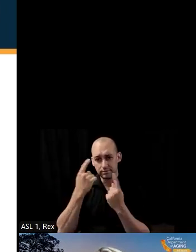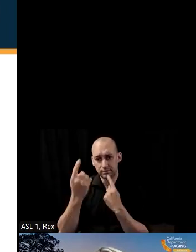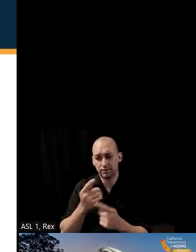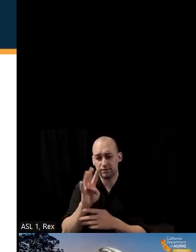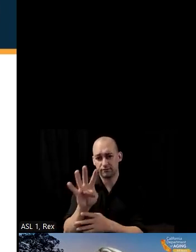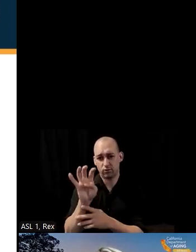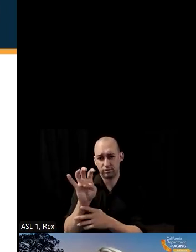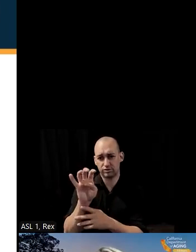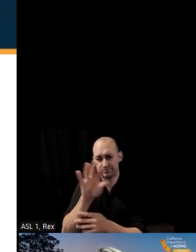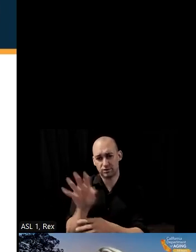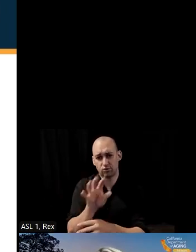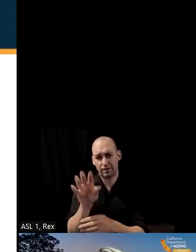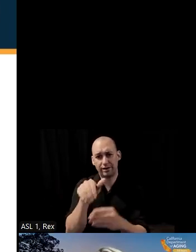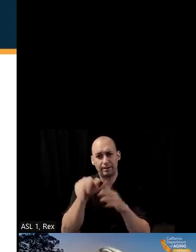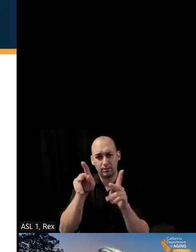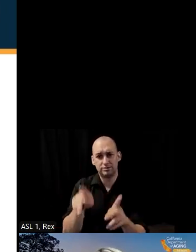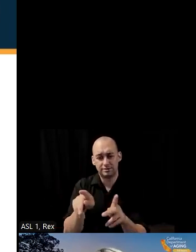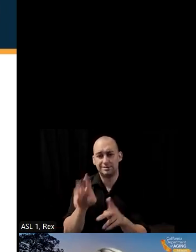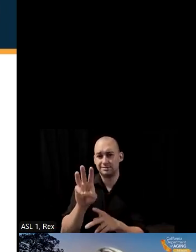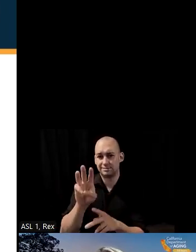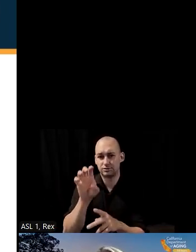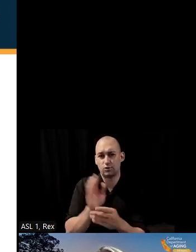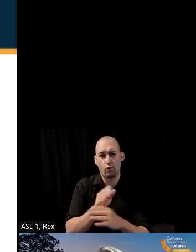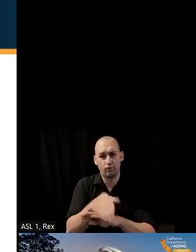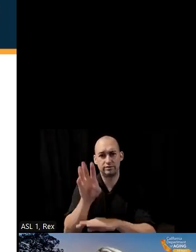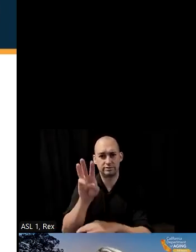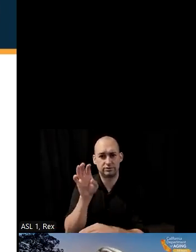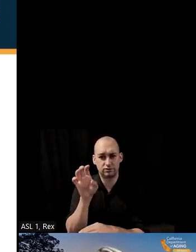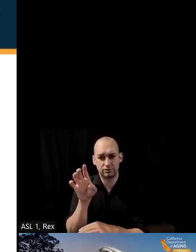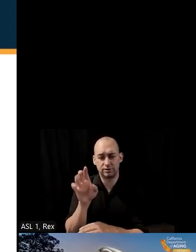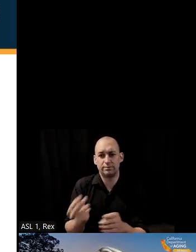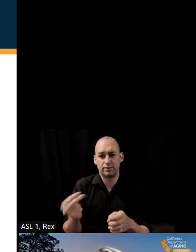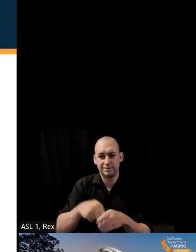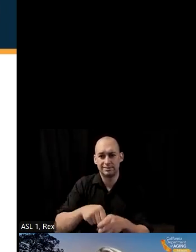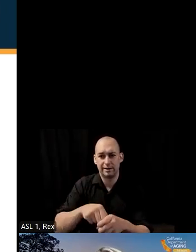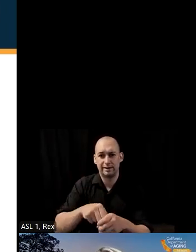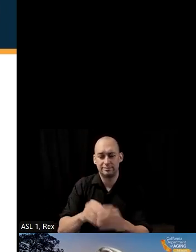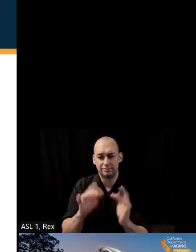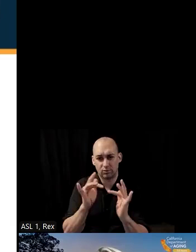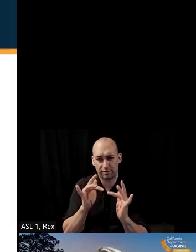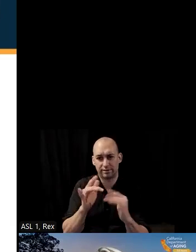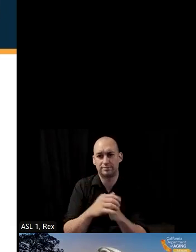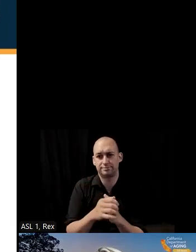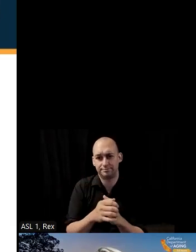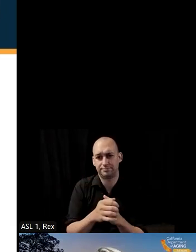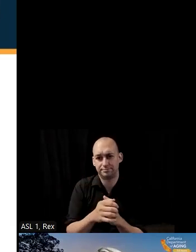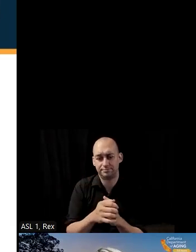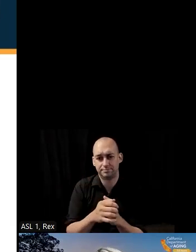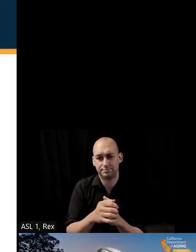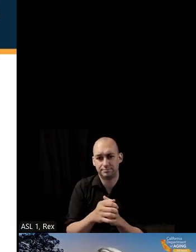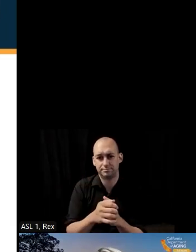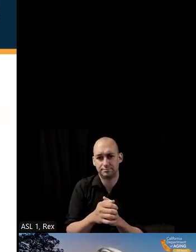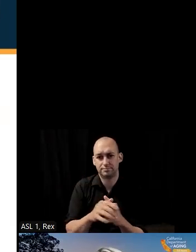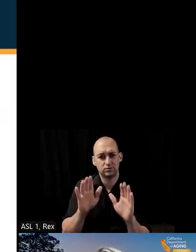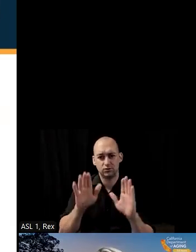400 or so in person, and then over 600 participating online. It was just a